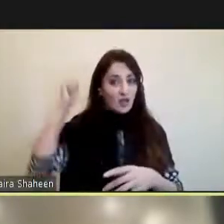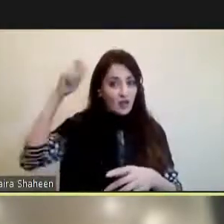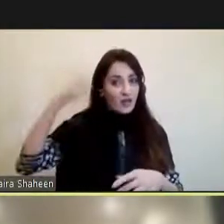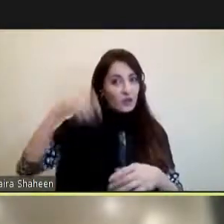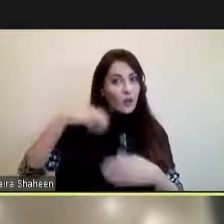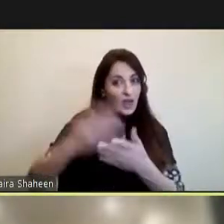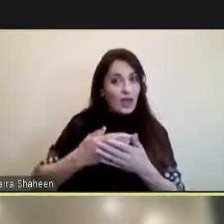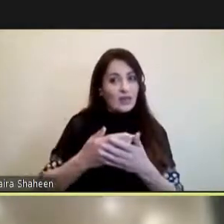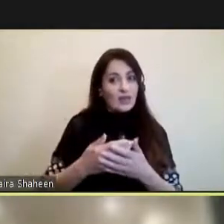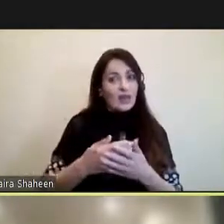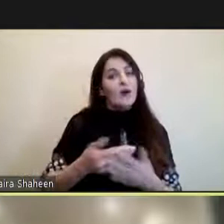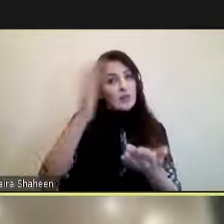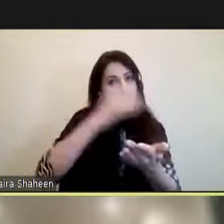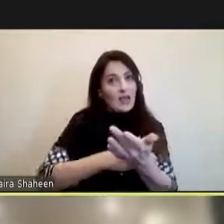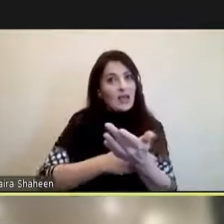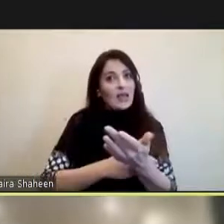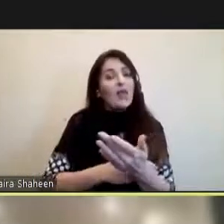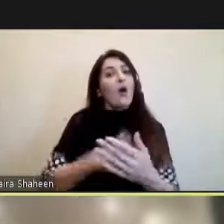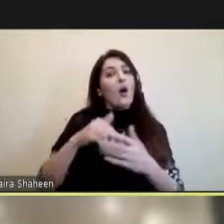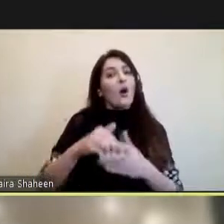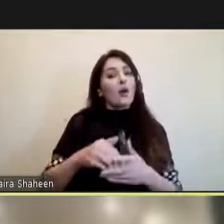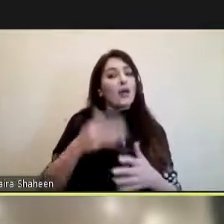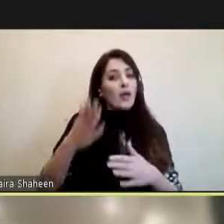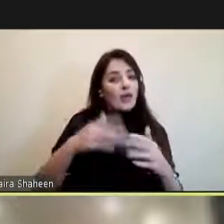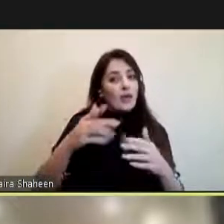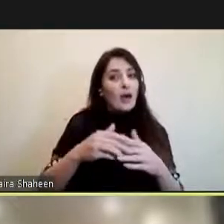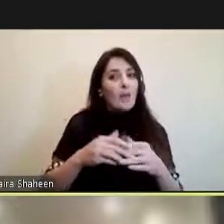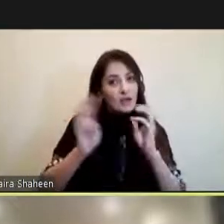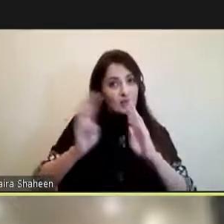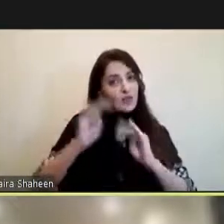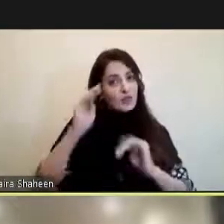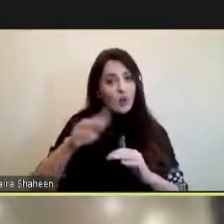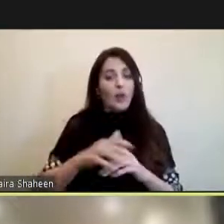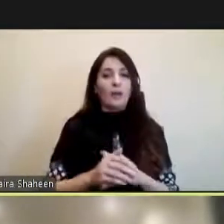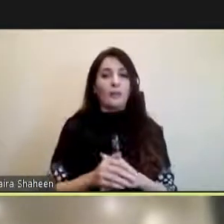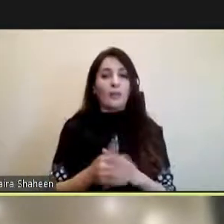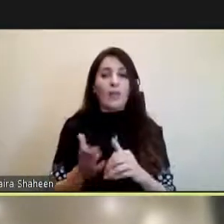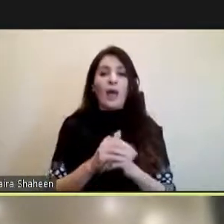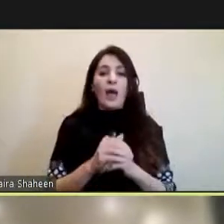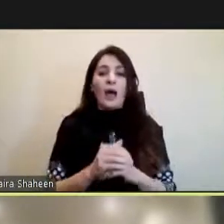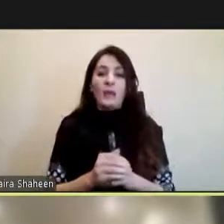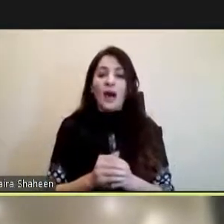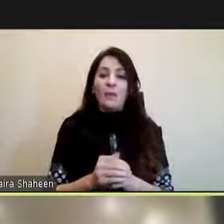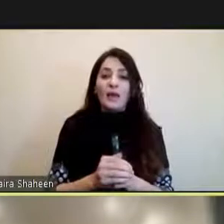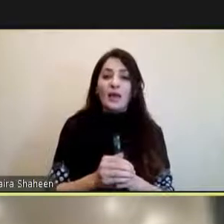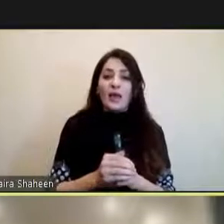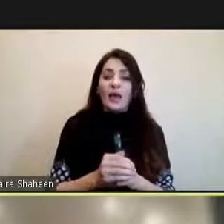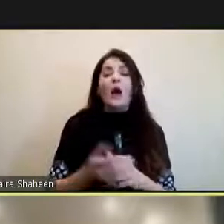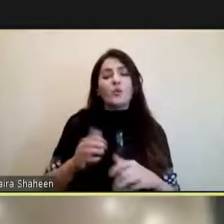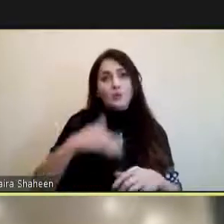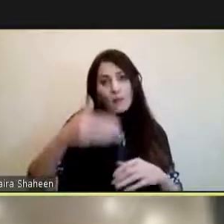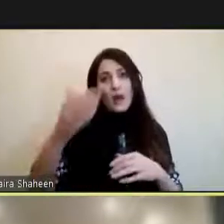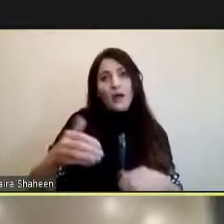discussion. Just a few practical things to note. Whilst we will have a dedicated Q&A session at the end